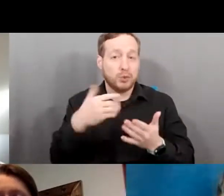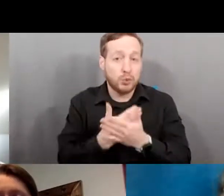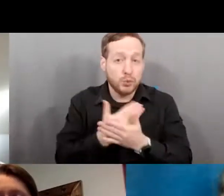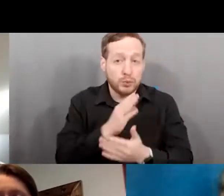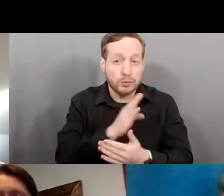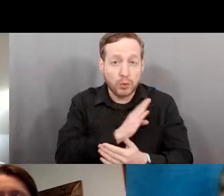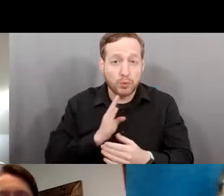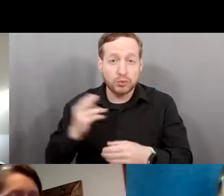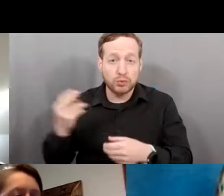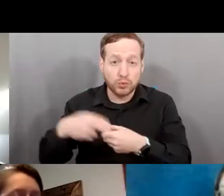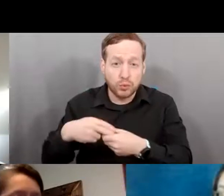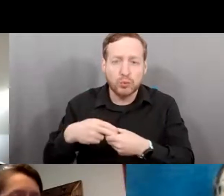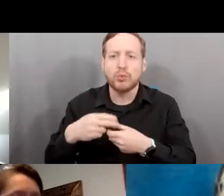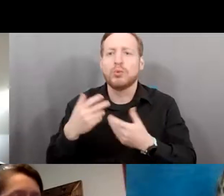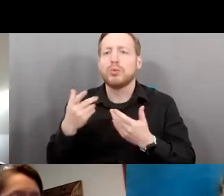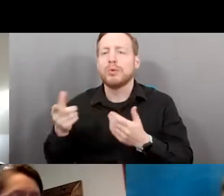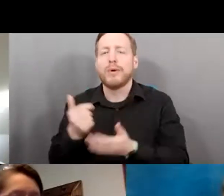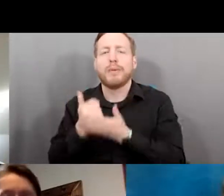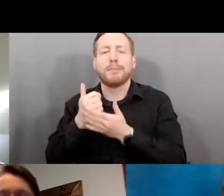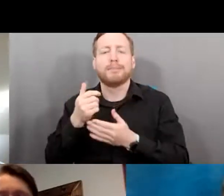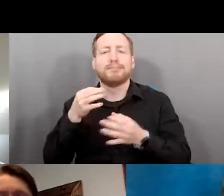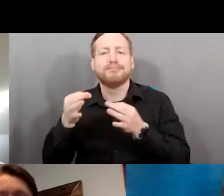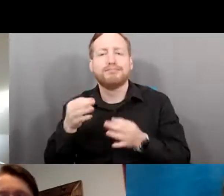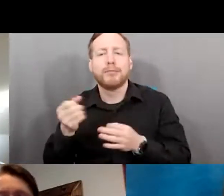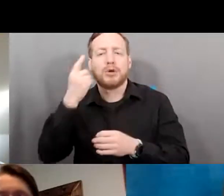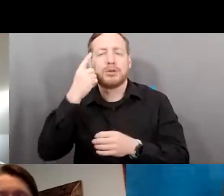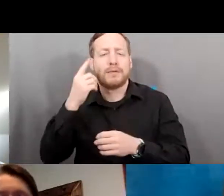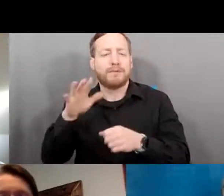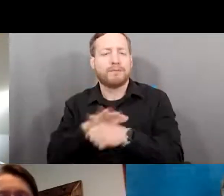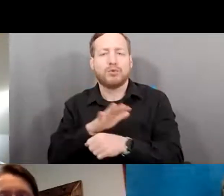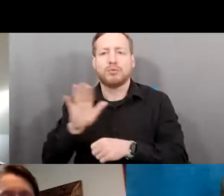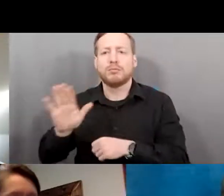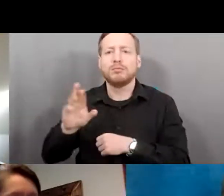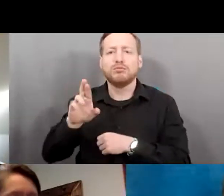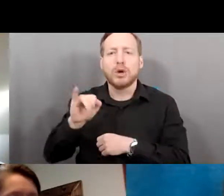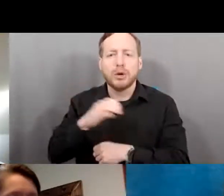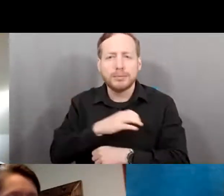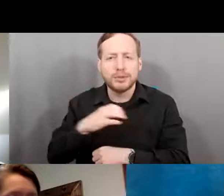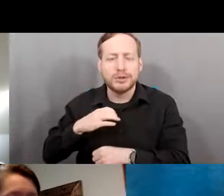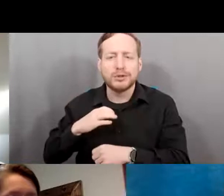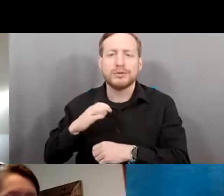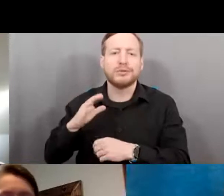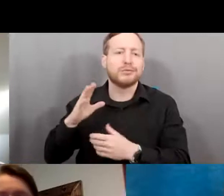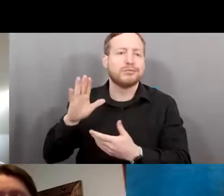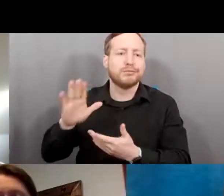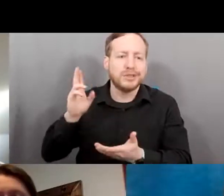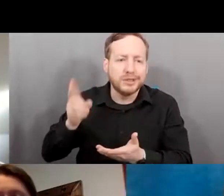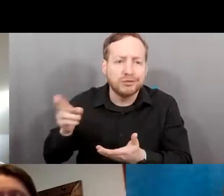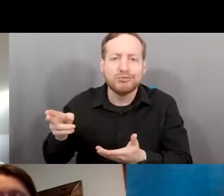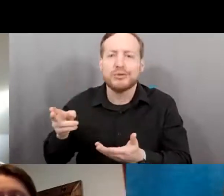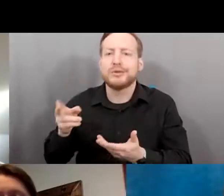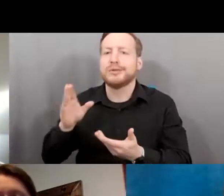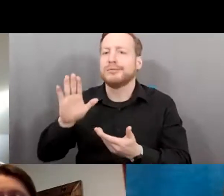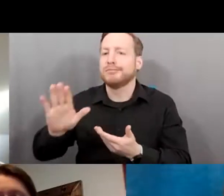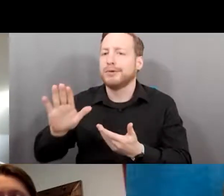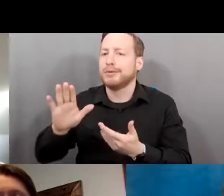orientation. There are a lot of new members this year, and it helps for folks to understand about what the Rhode